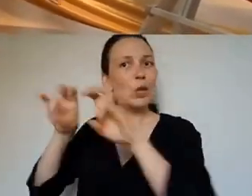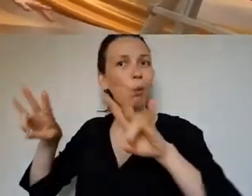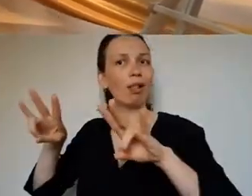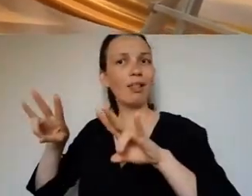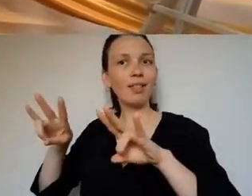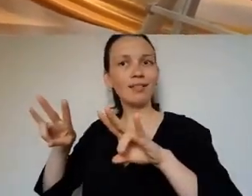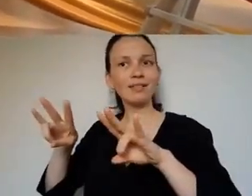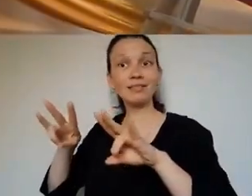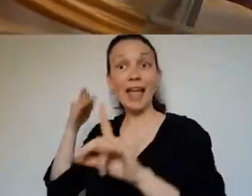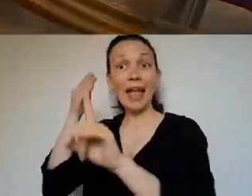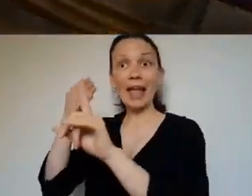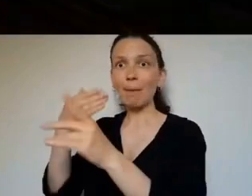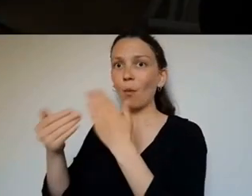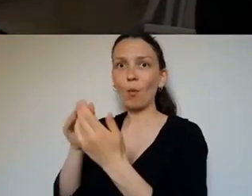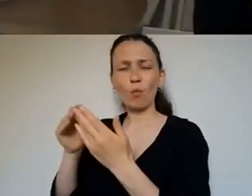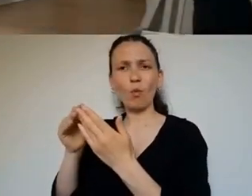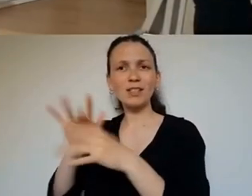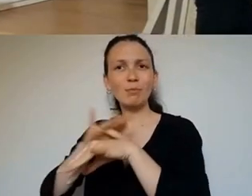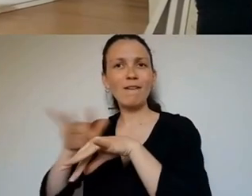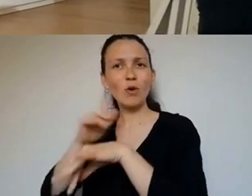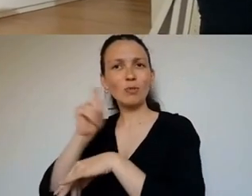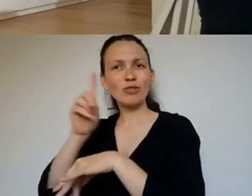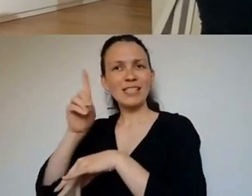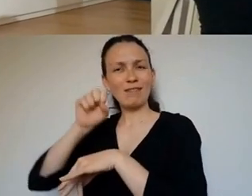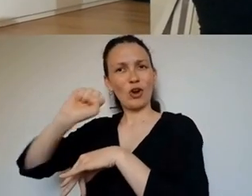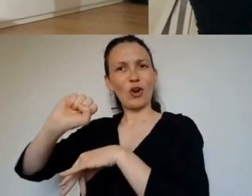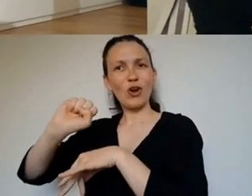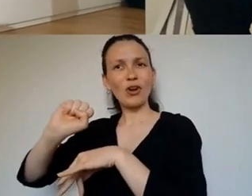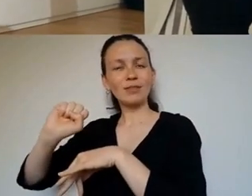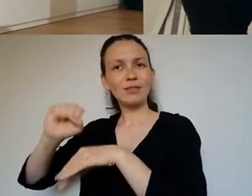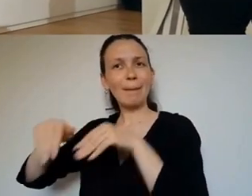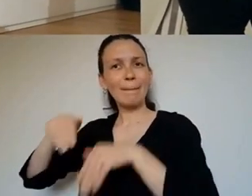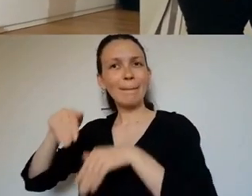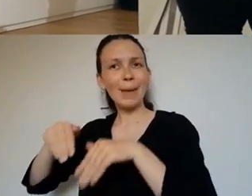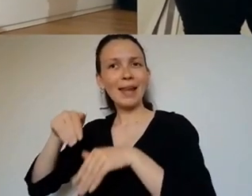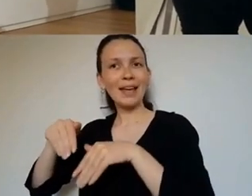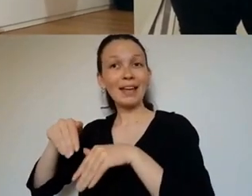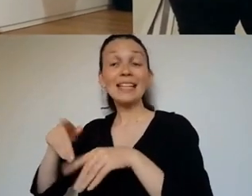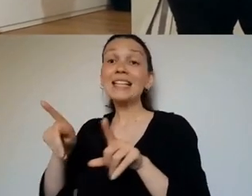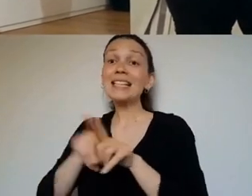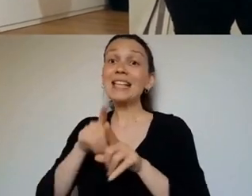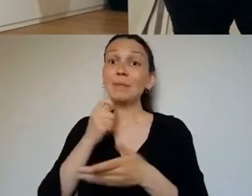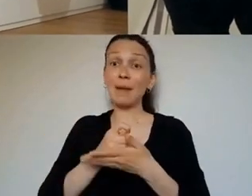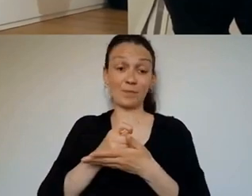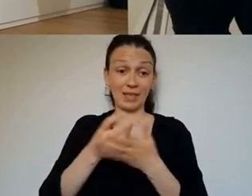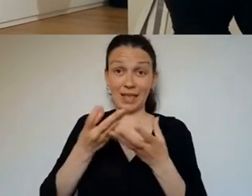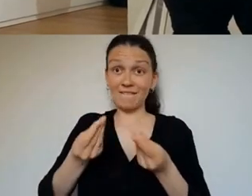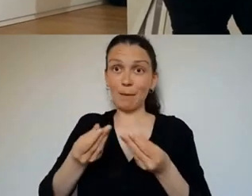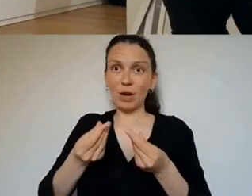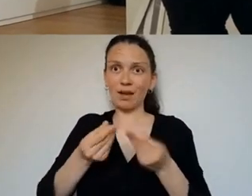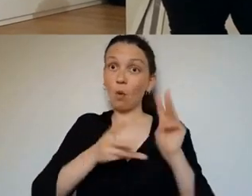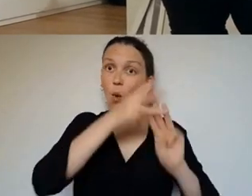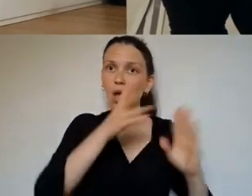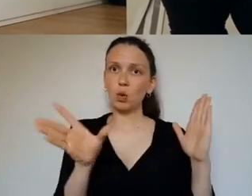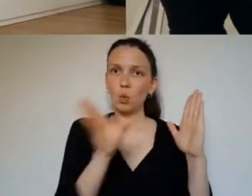Deevy's ballet. The fabric is solidly anchored to the wall, just as the ethics of the project are deeply embedded, and this is what